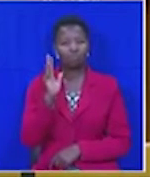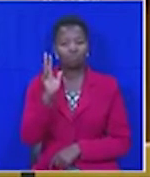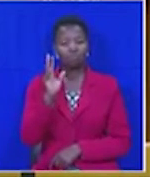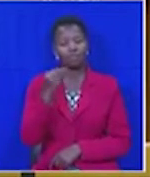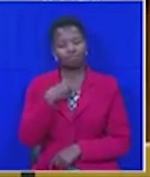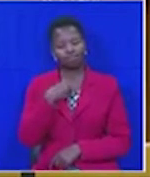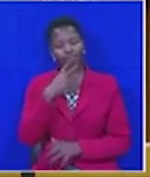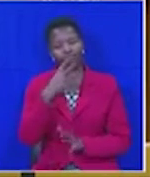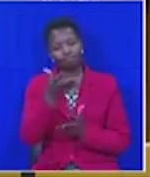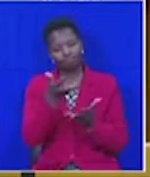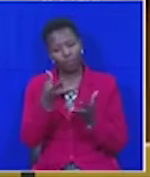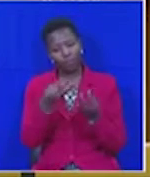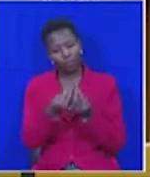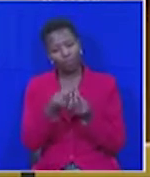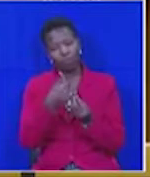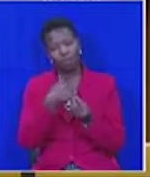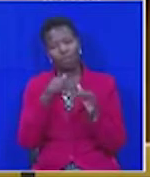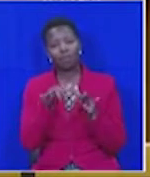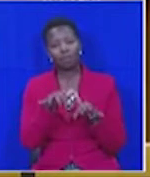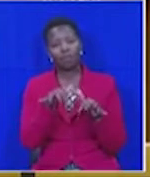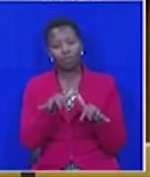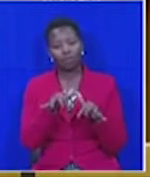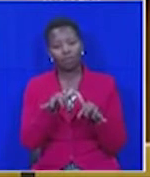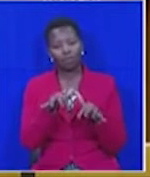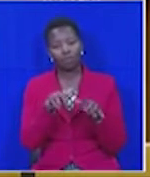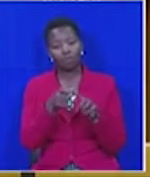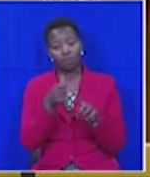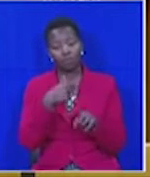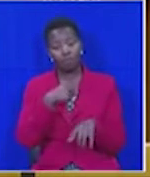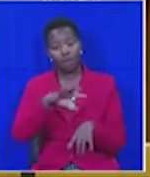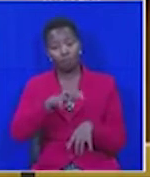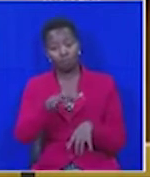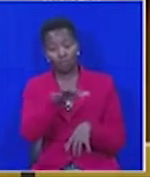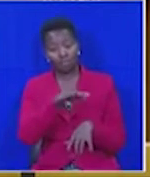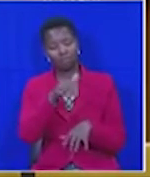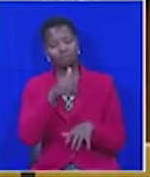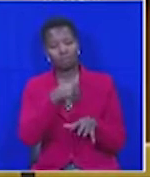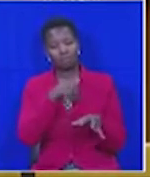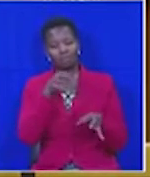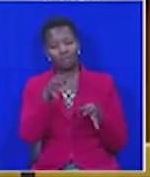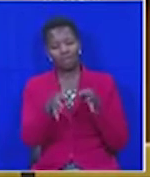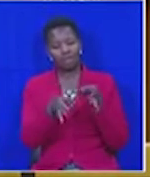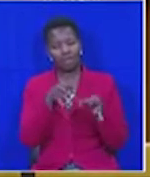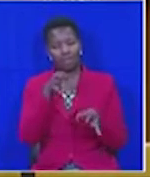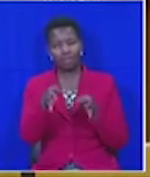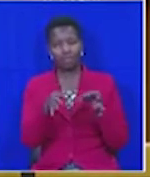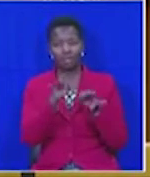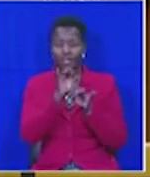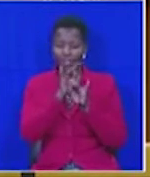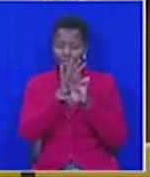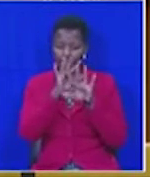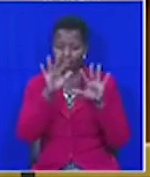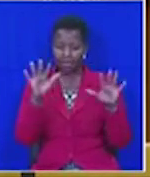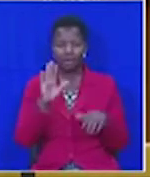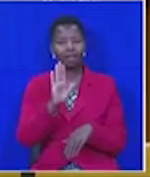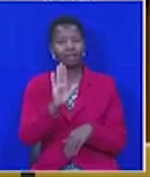Leswaku ni va hlamusela kahle ku humelela yini la parliament. ANC ya vona leyi va nga yi kheta yi busy ya